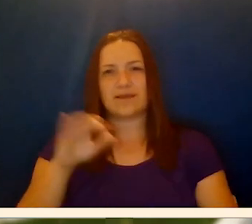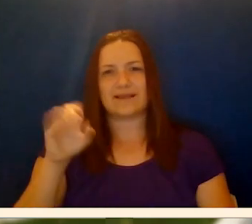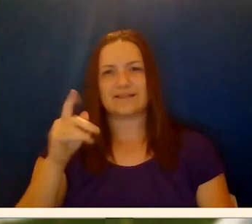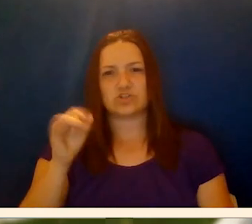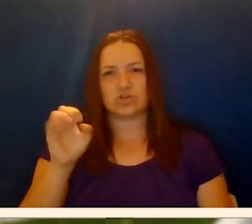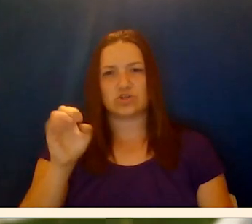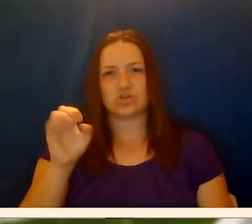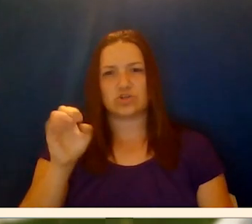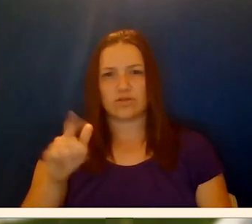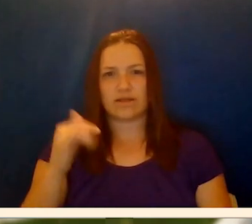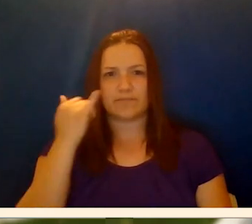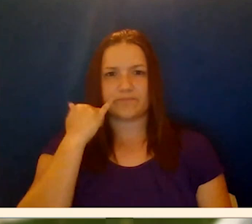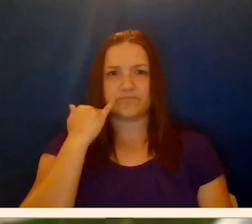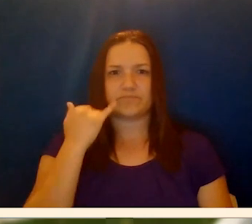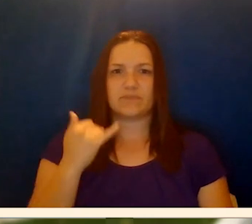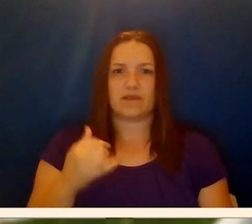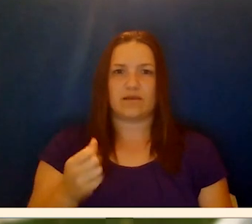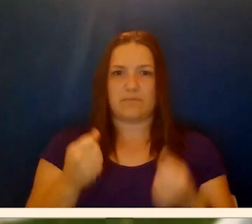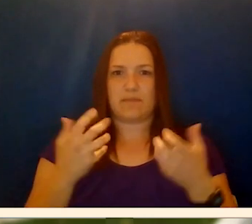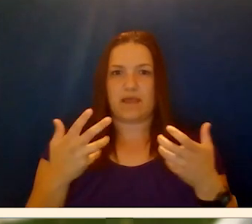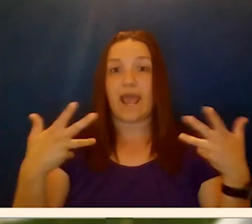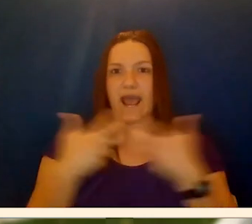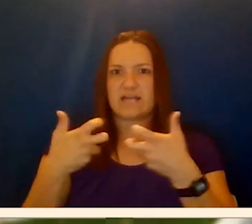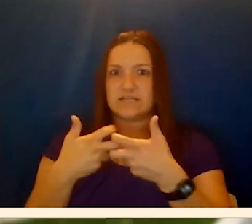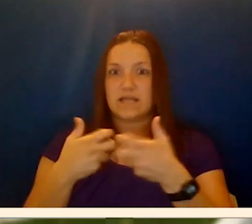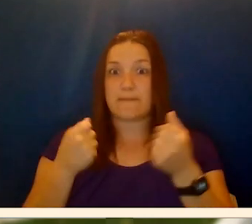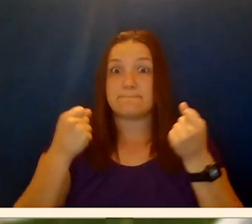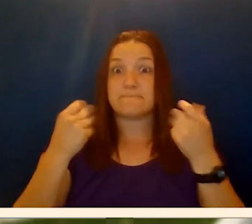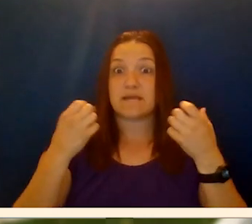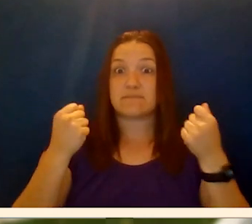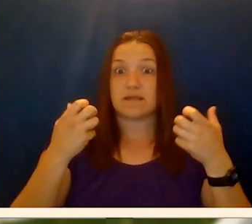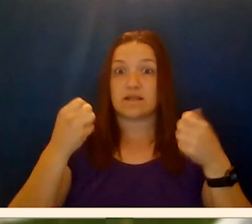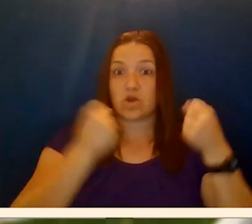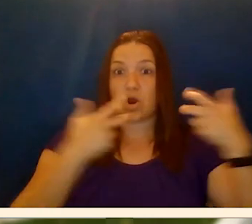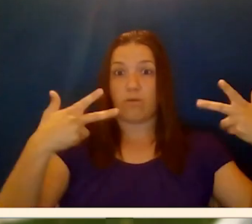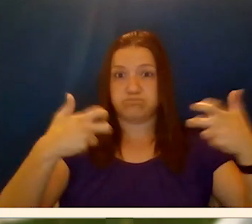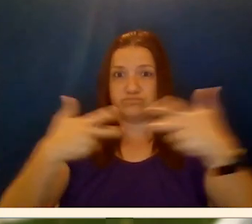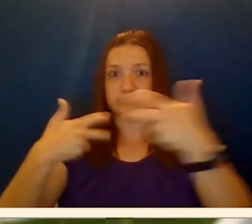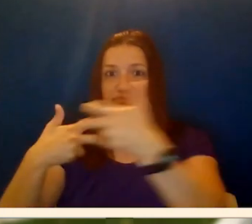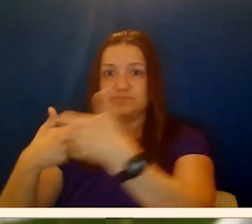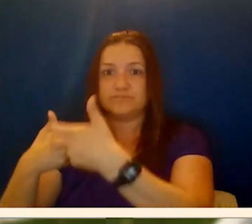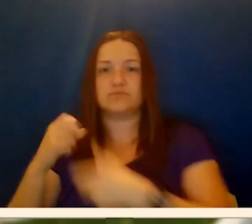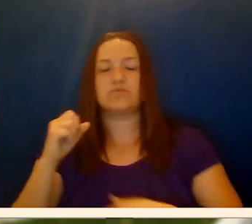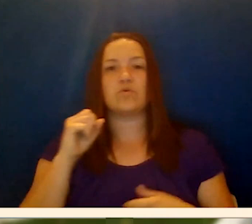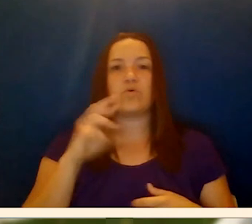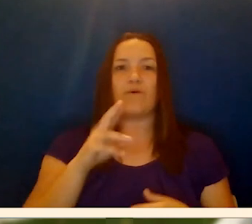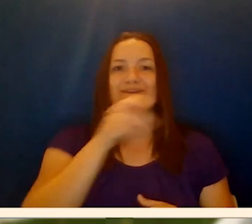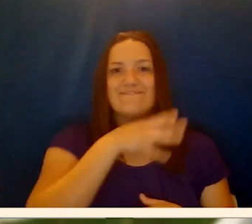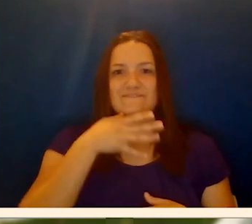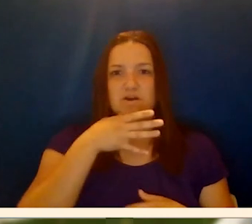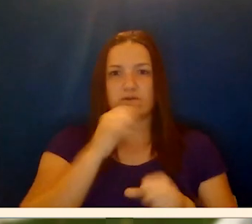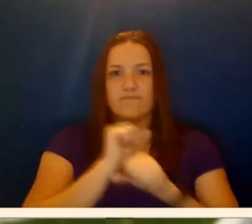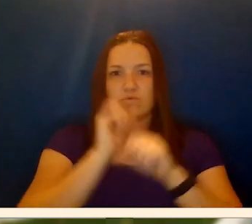been a major multi-car accident on Highway 99, or a group of farm workers has